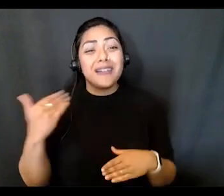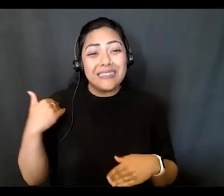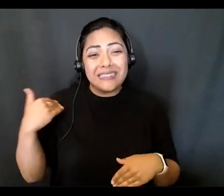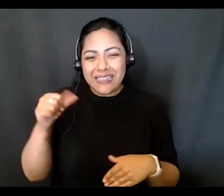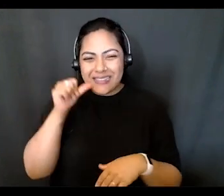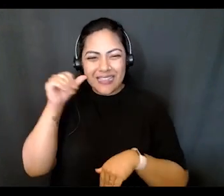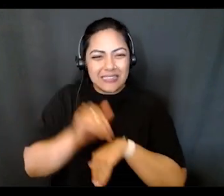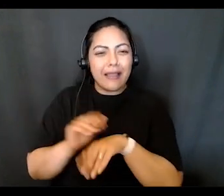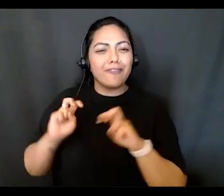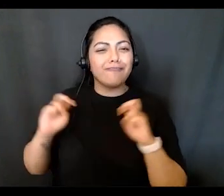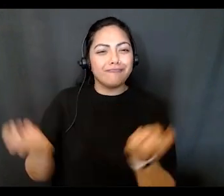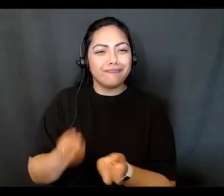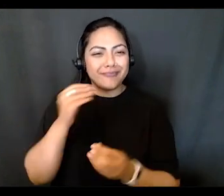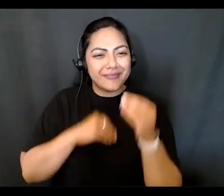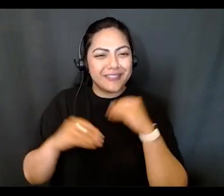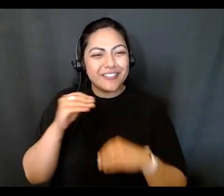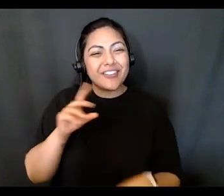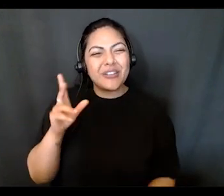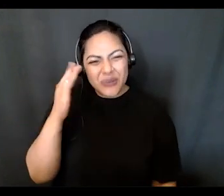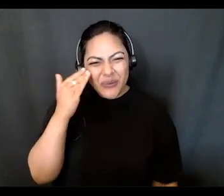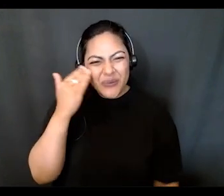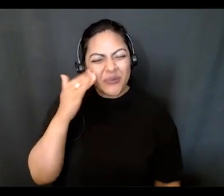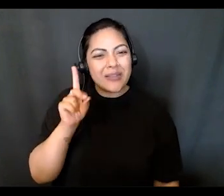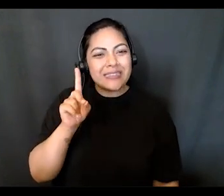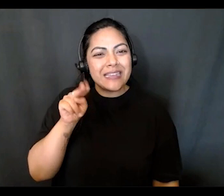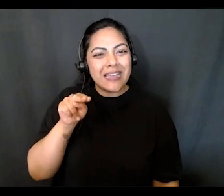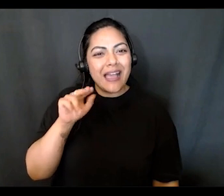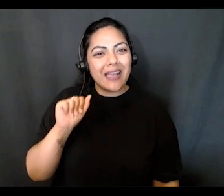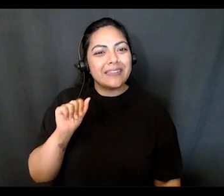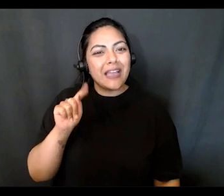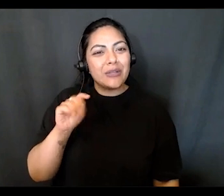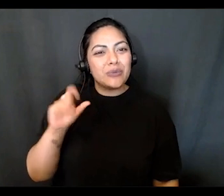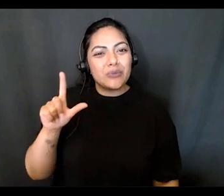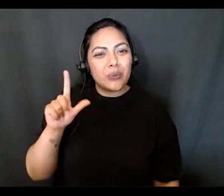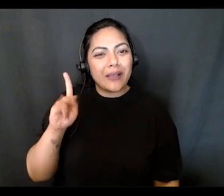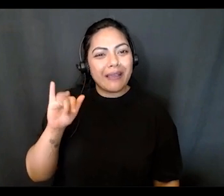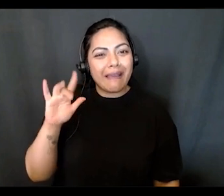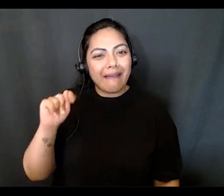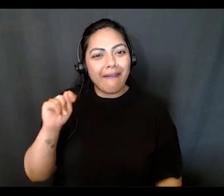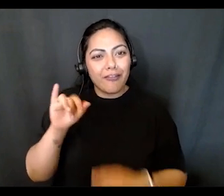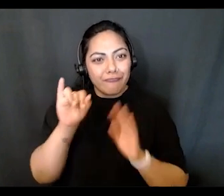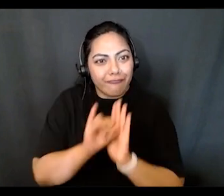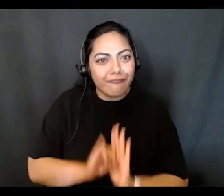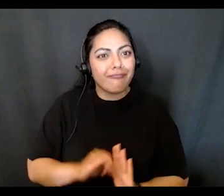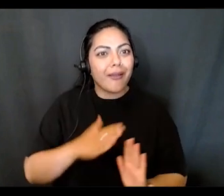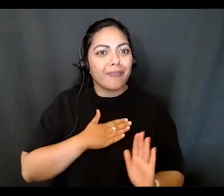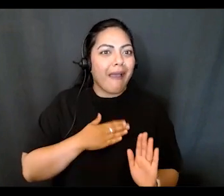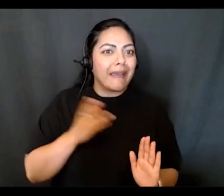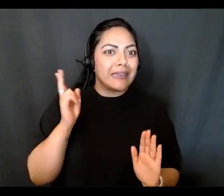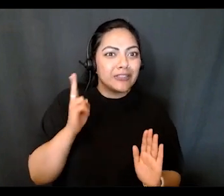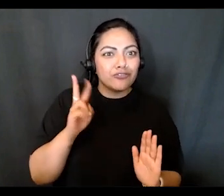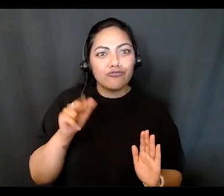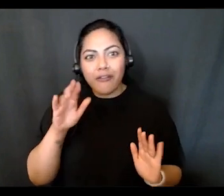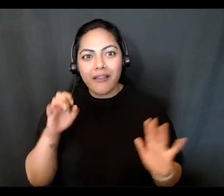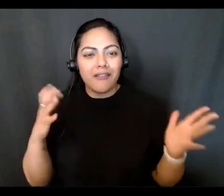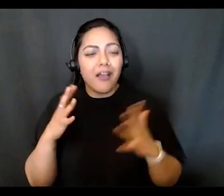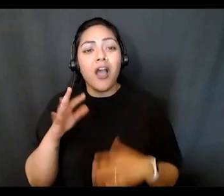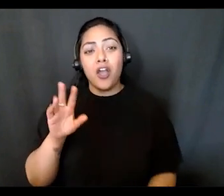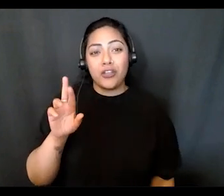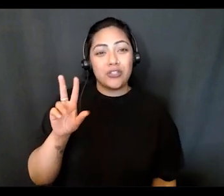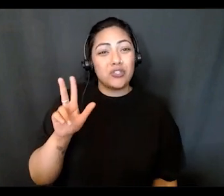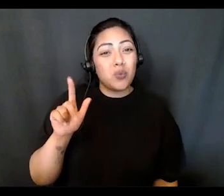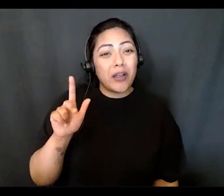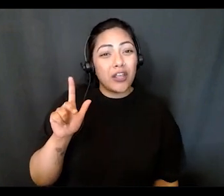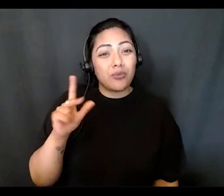This home DNA toolkits. And I think things like that are actually, I find them so concerning, because